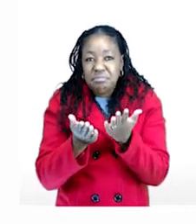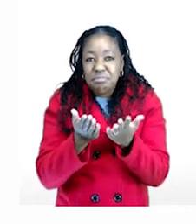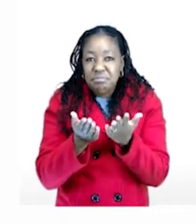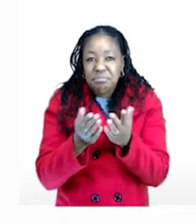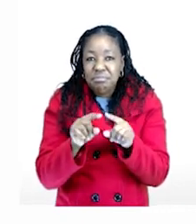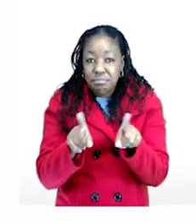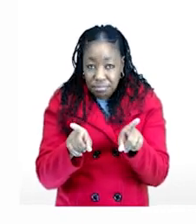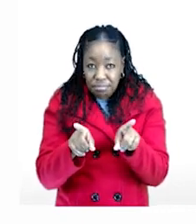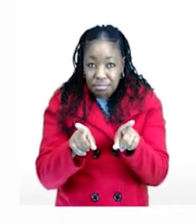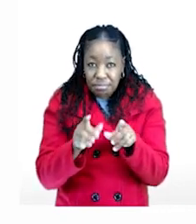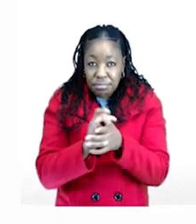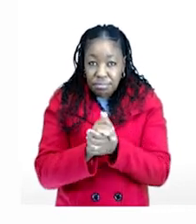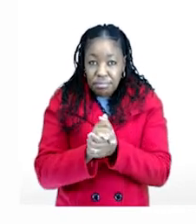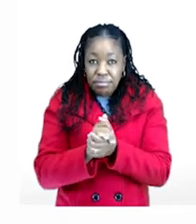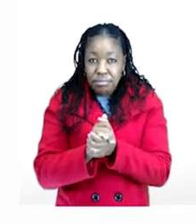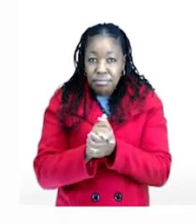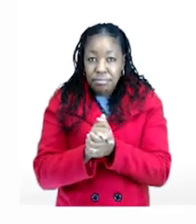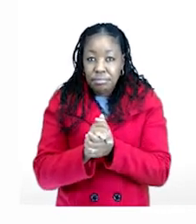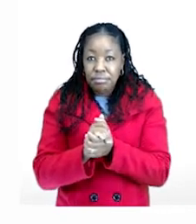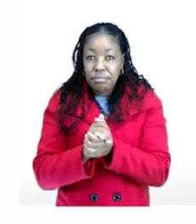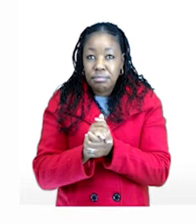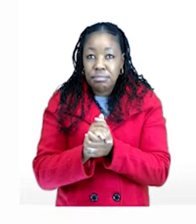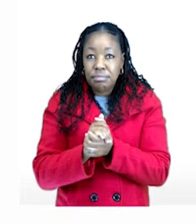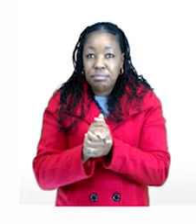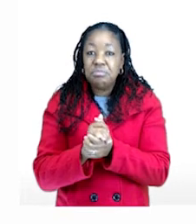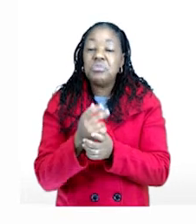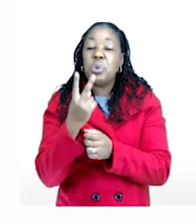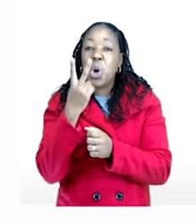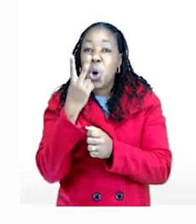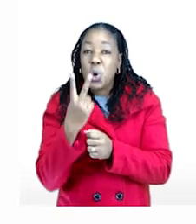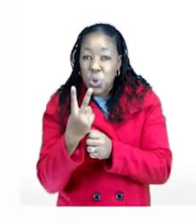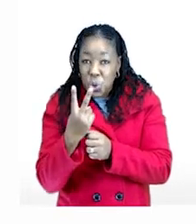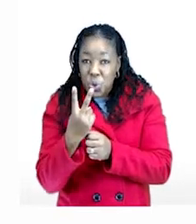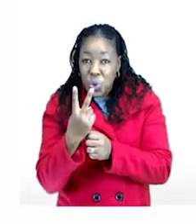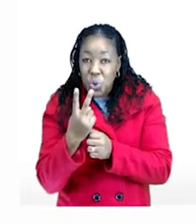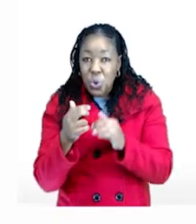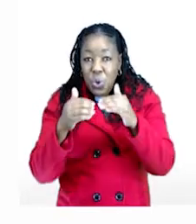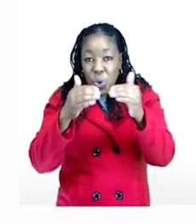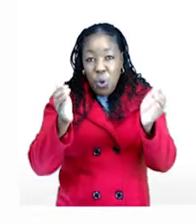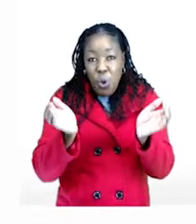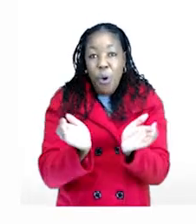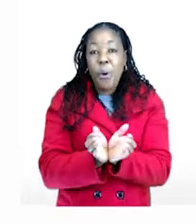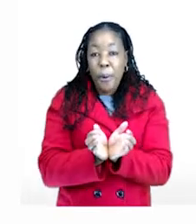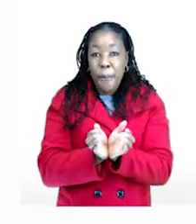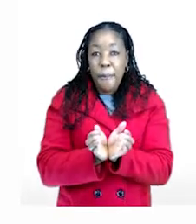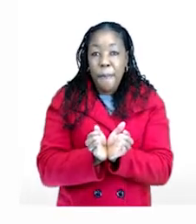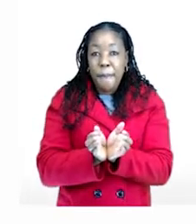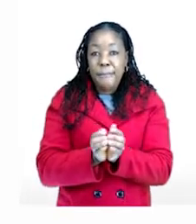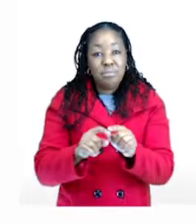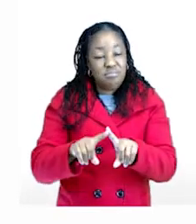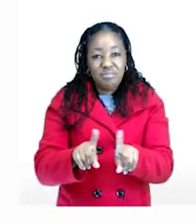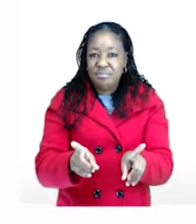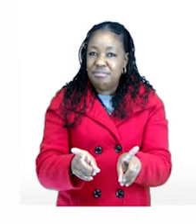different. The sizes of two pots are not the same with the rest of the